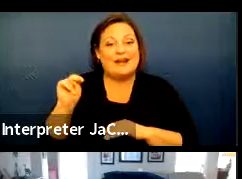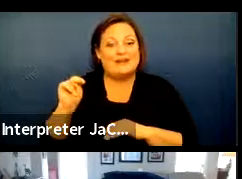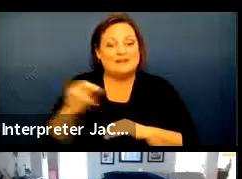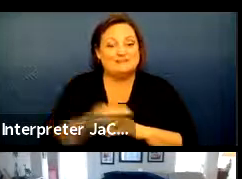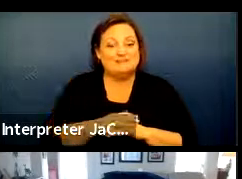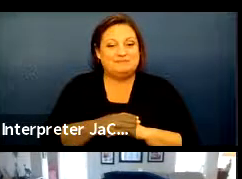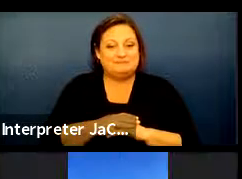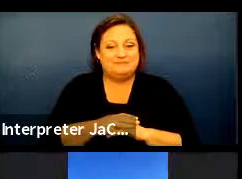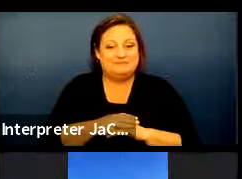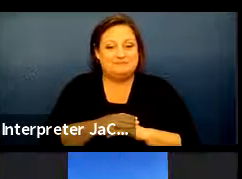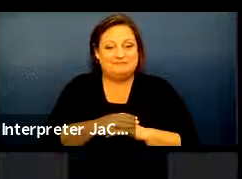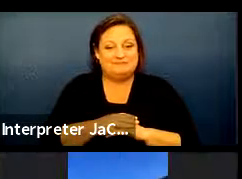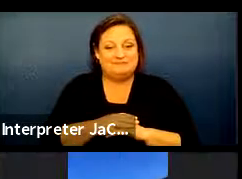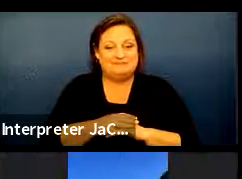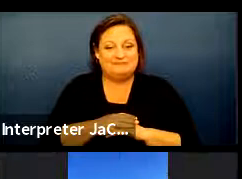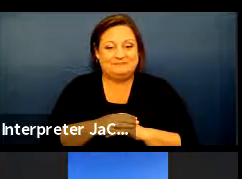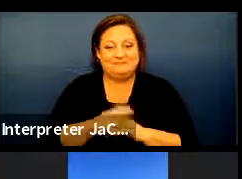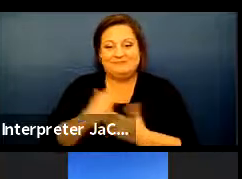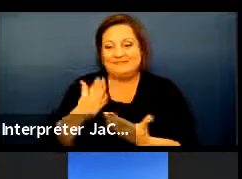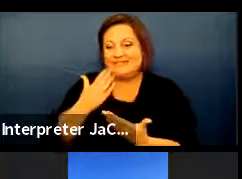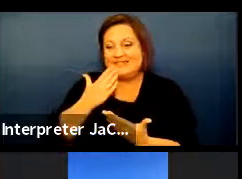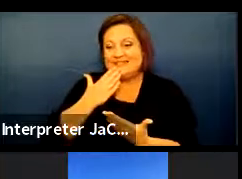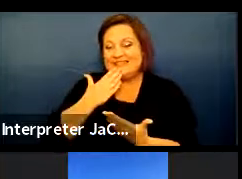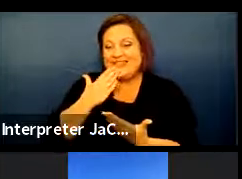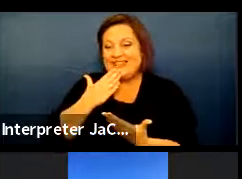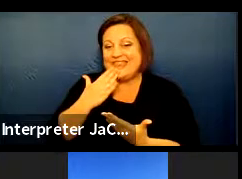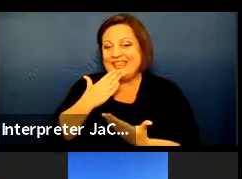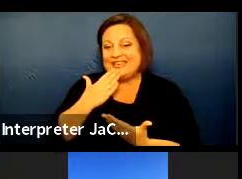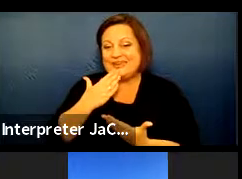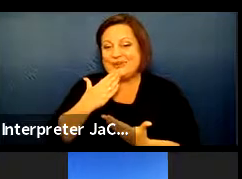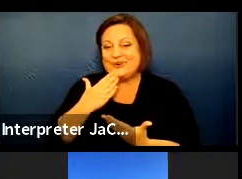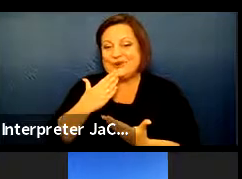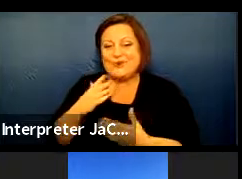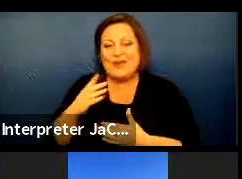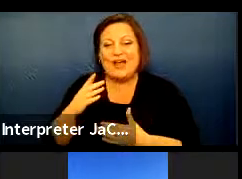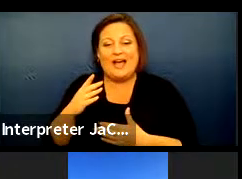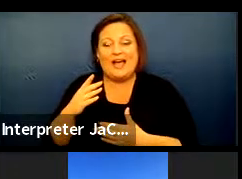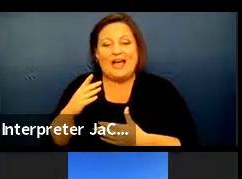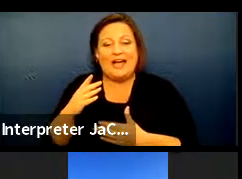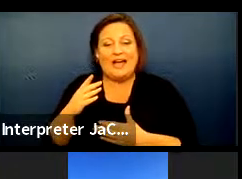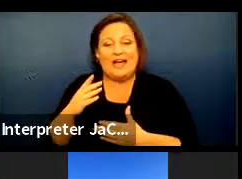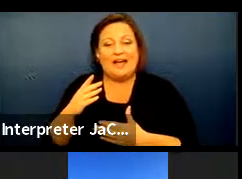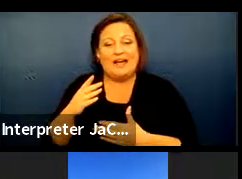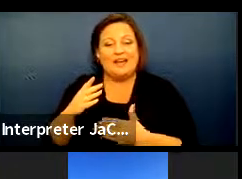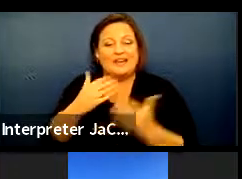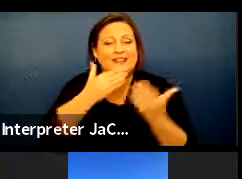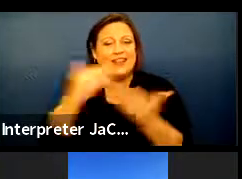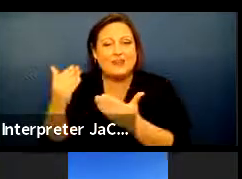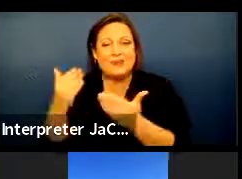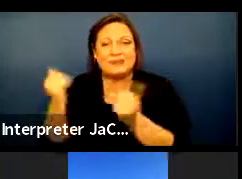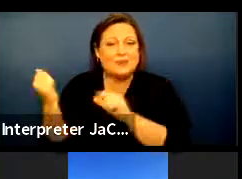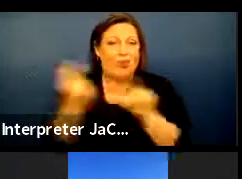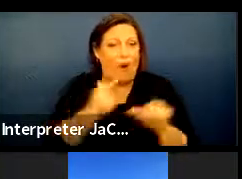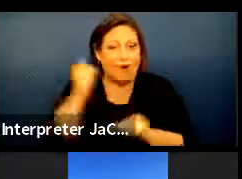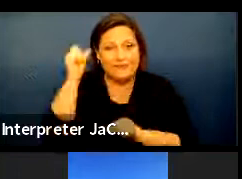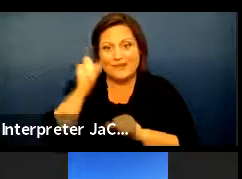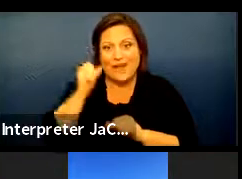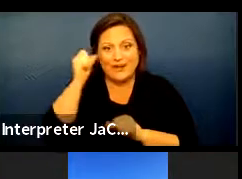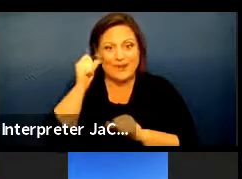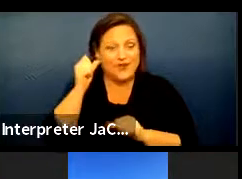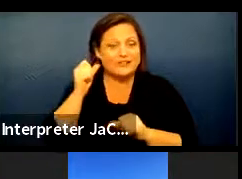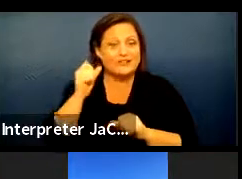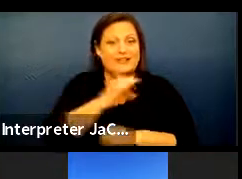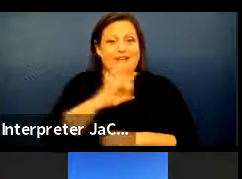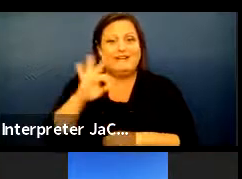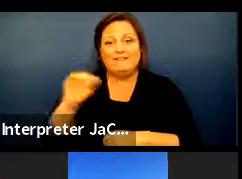it. Thank you. I'd just like to say thank you to all of the audiology faculty and my